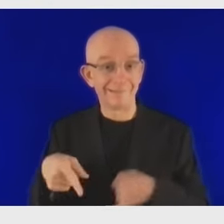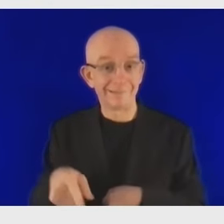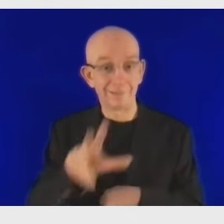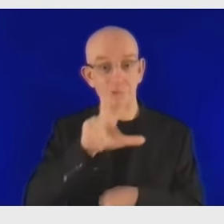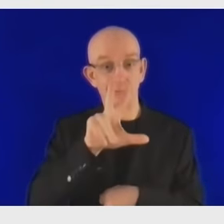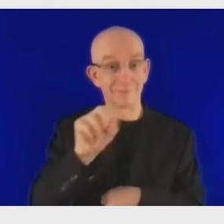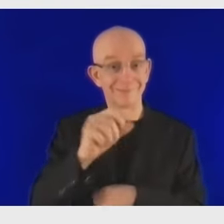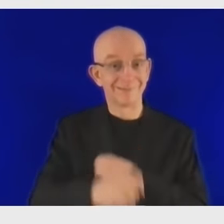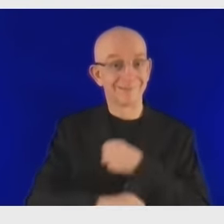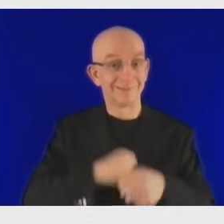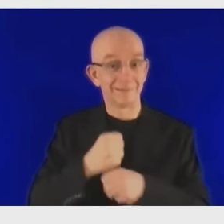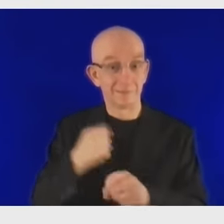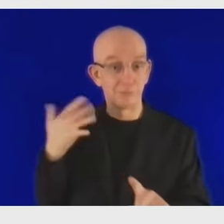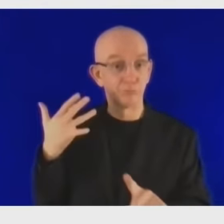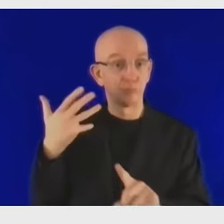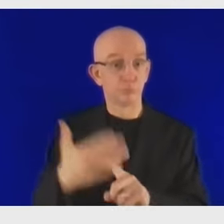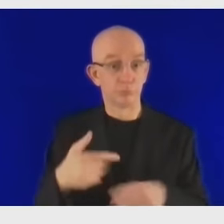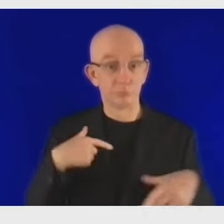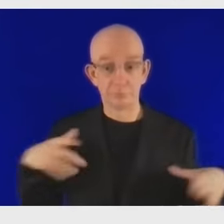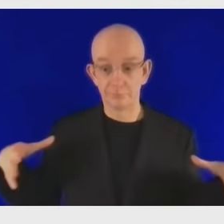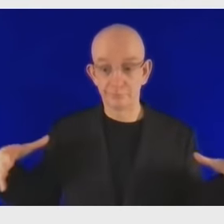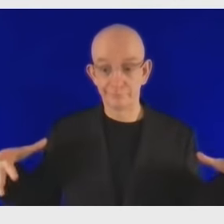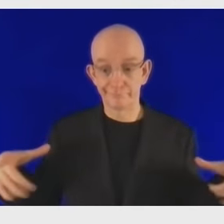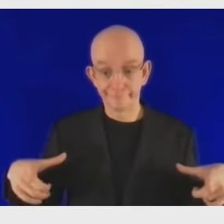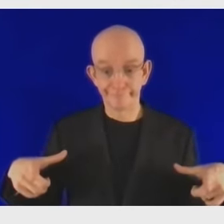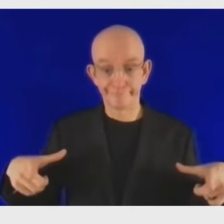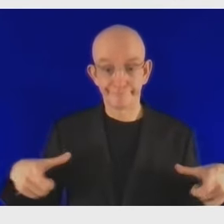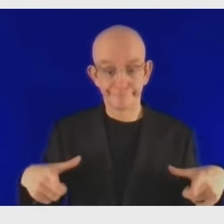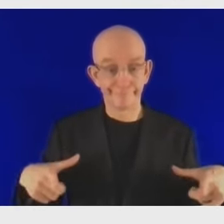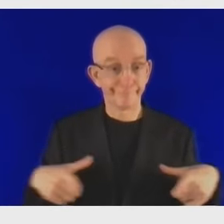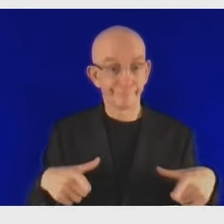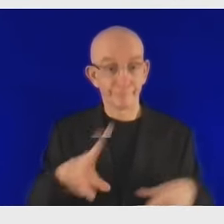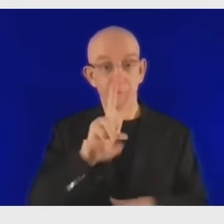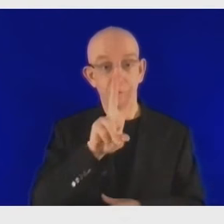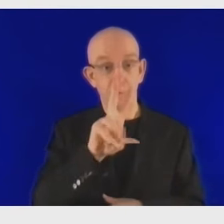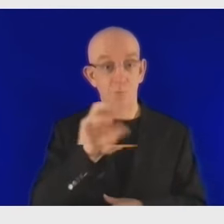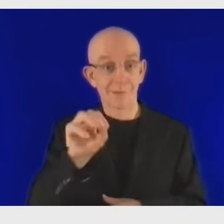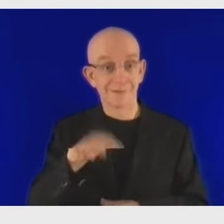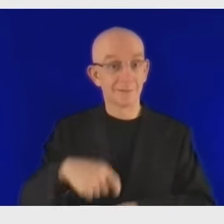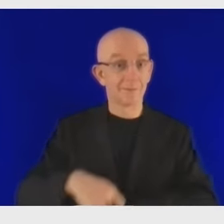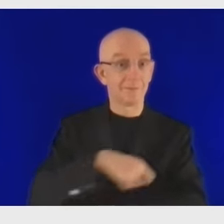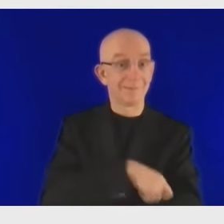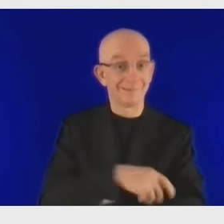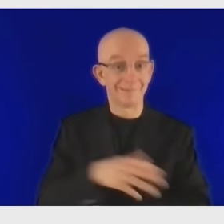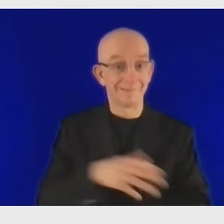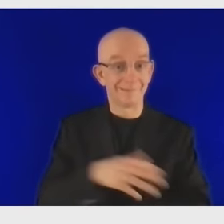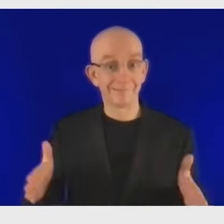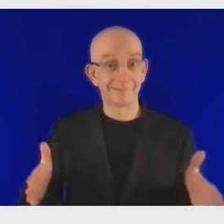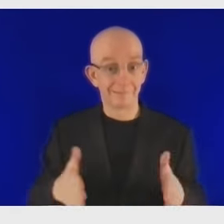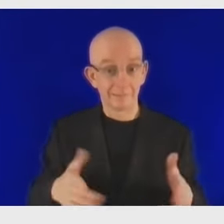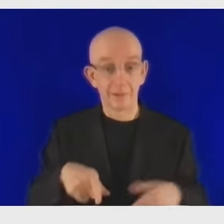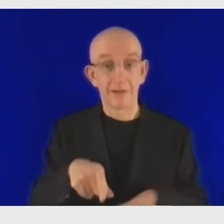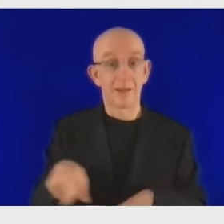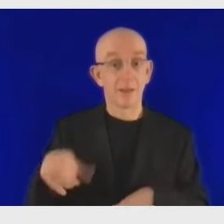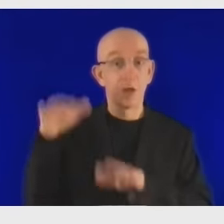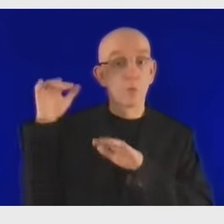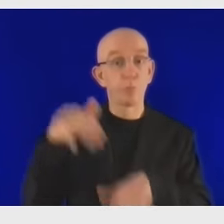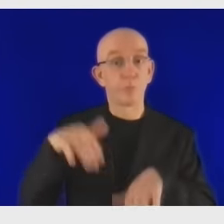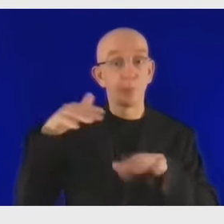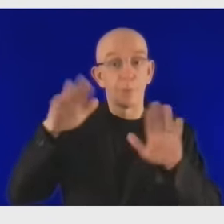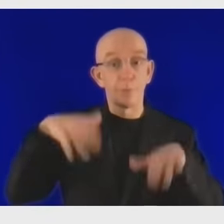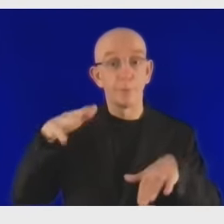feed our people. And king tides and cyclones have doubled their visitations, affecting our